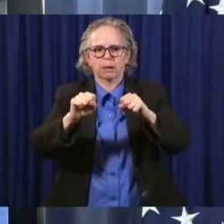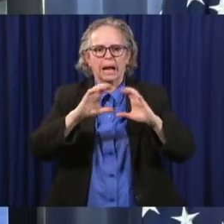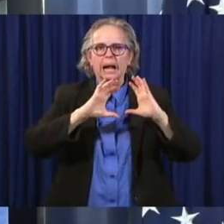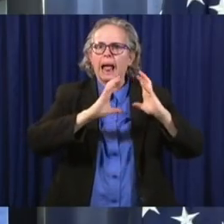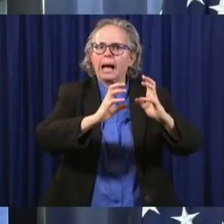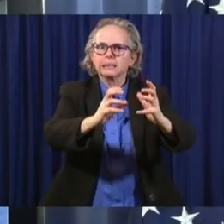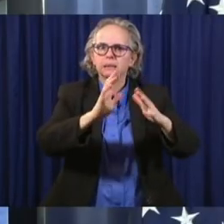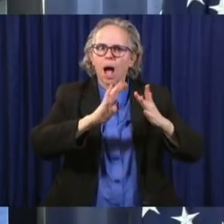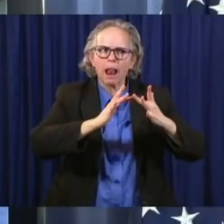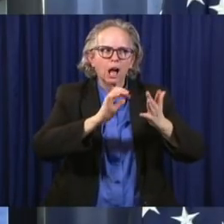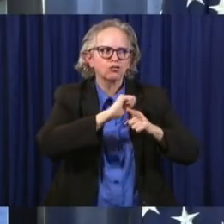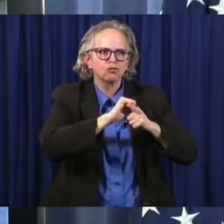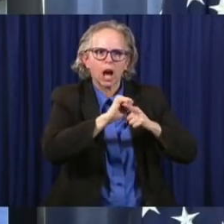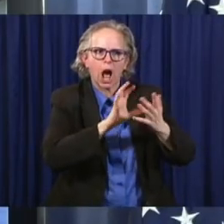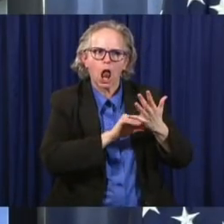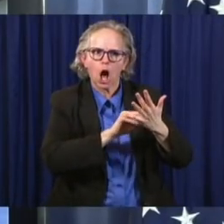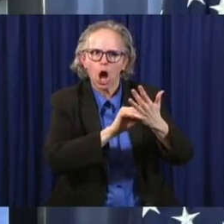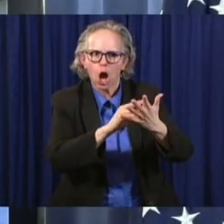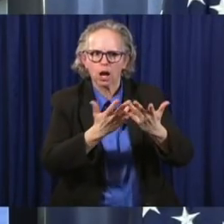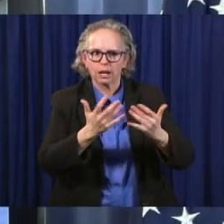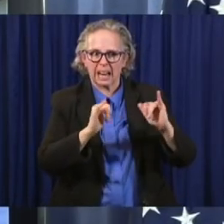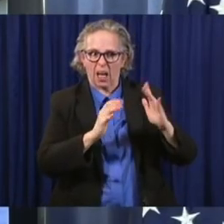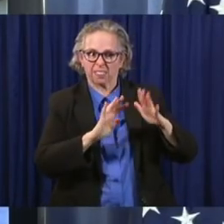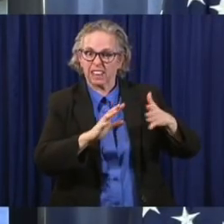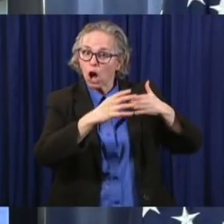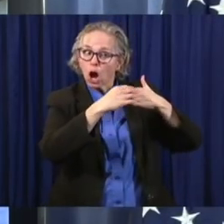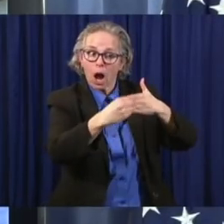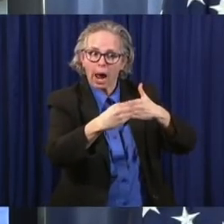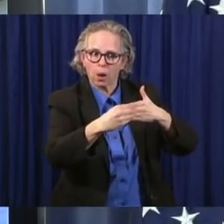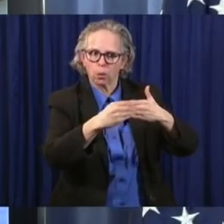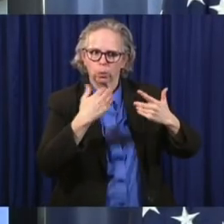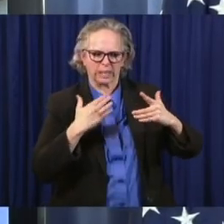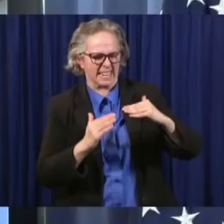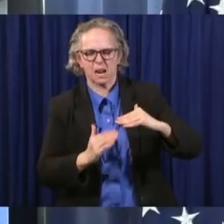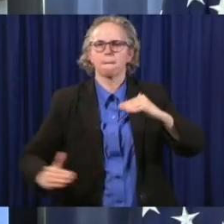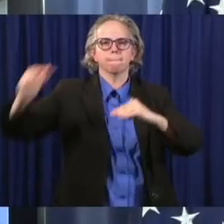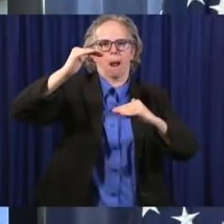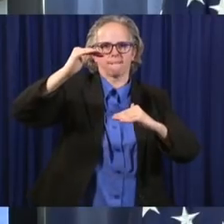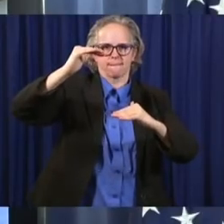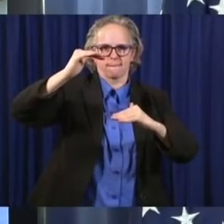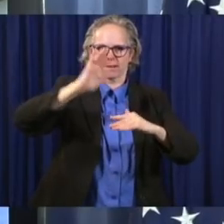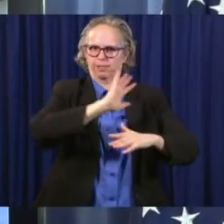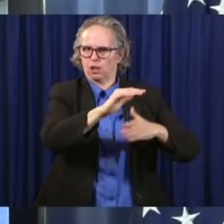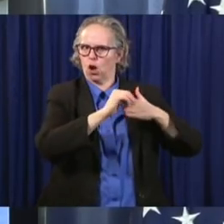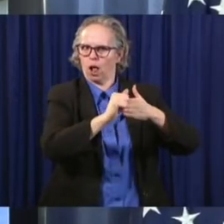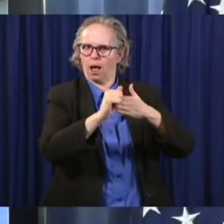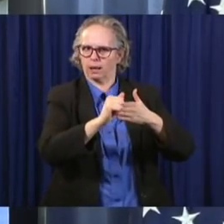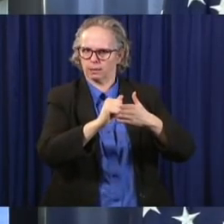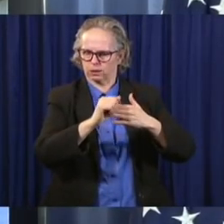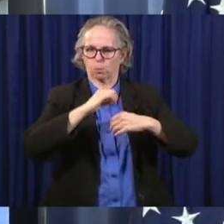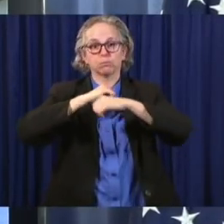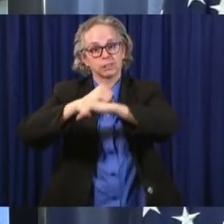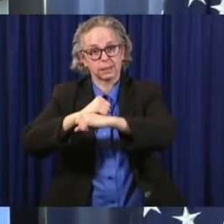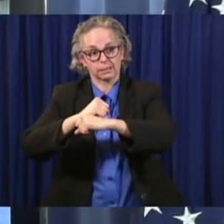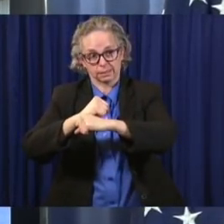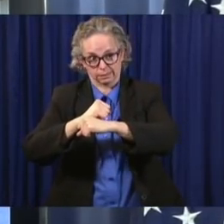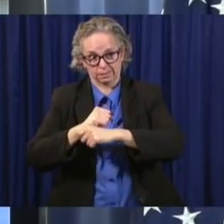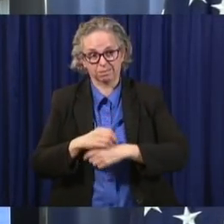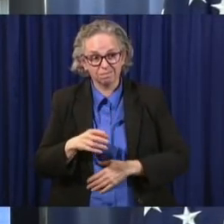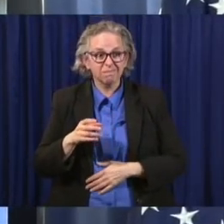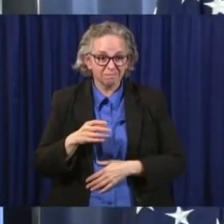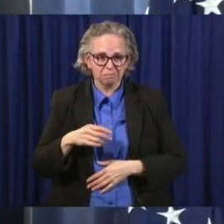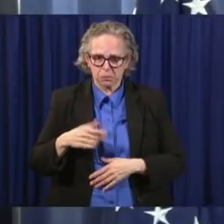go above and beyond with that as well to keep everyone safe and make sure that we're ready for that